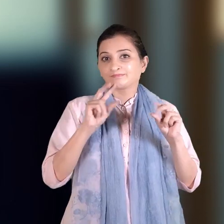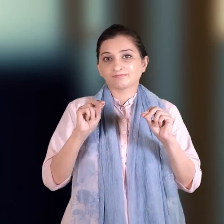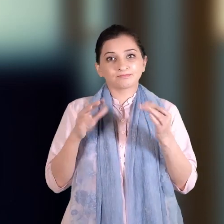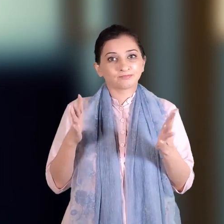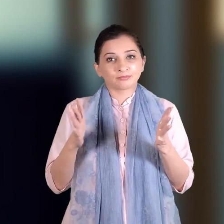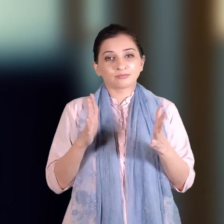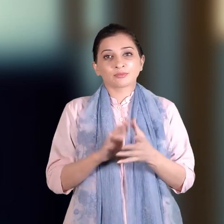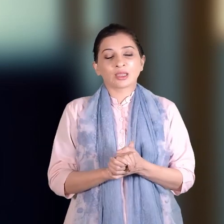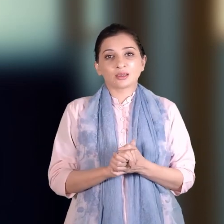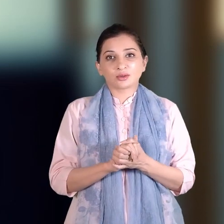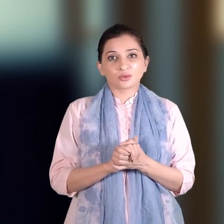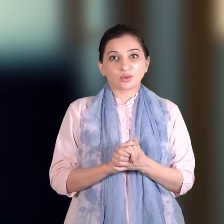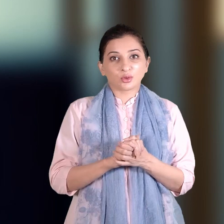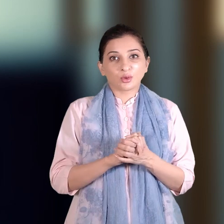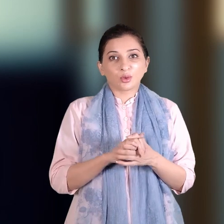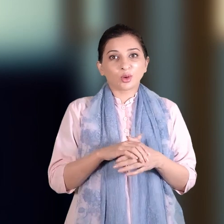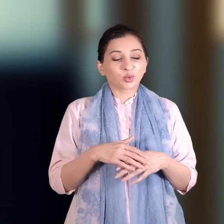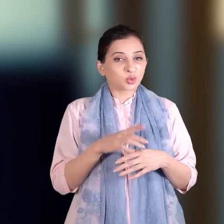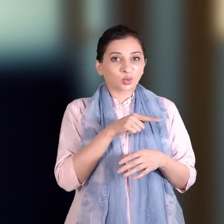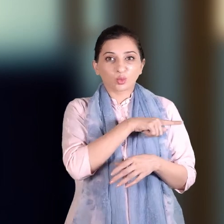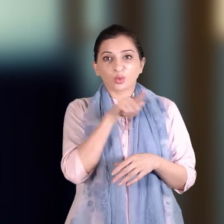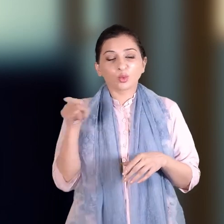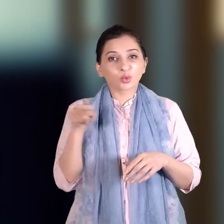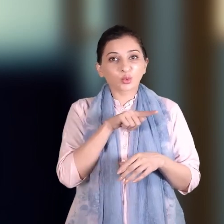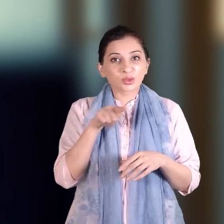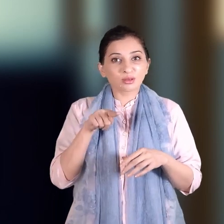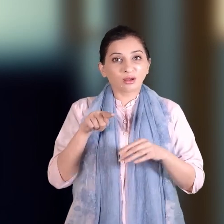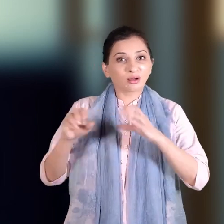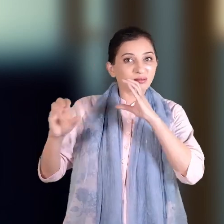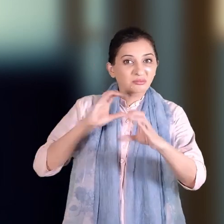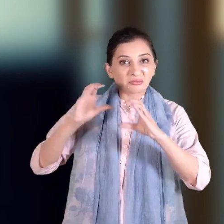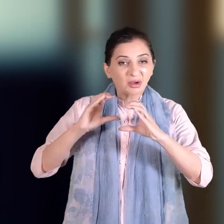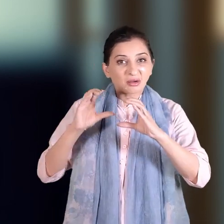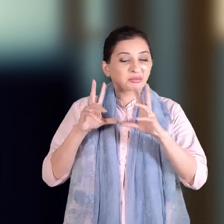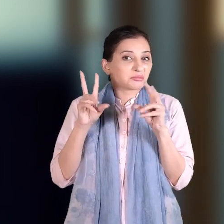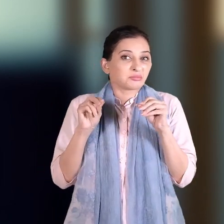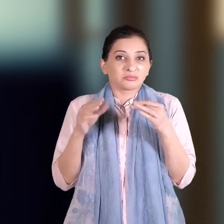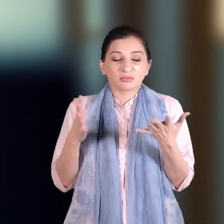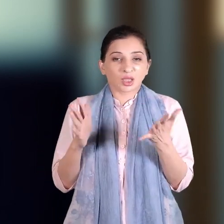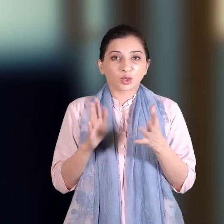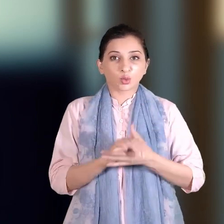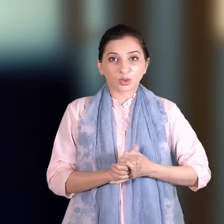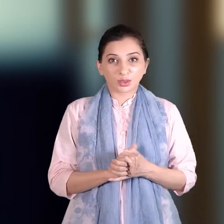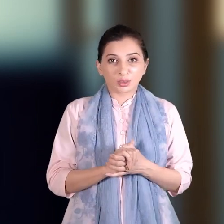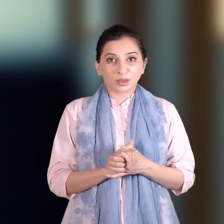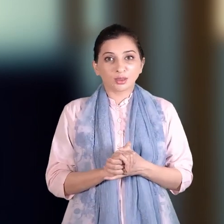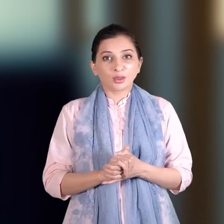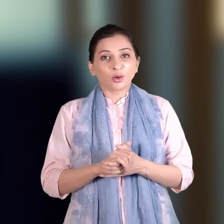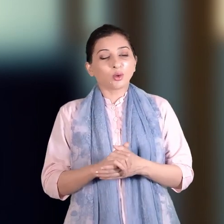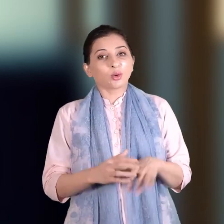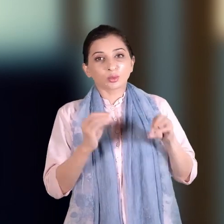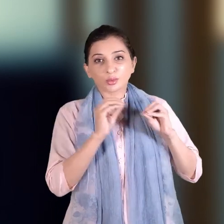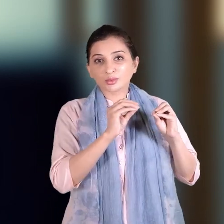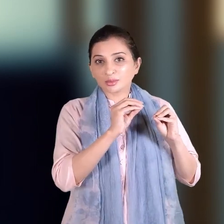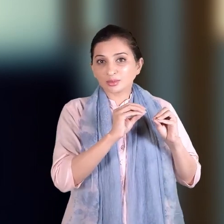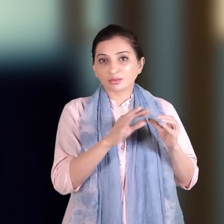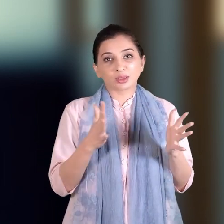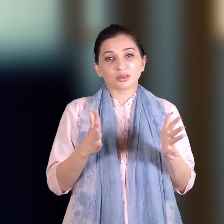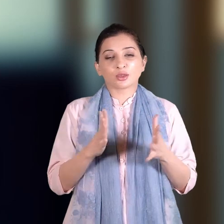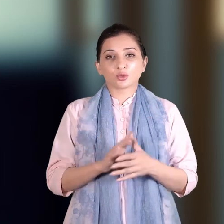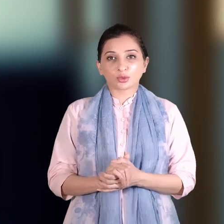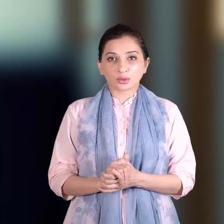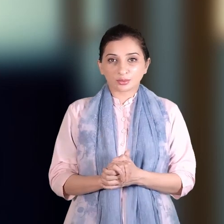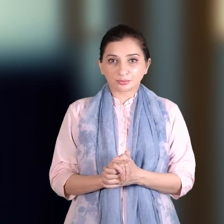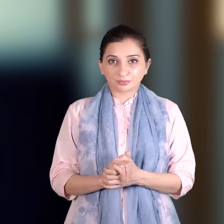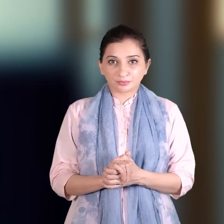that safe understanding or validation of their experiences,